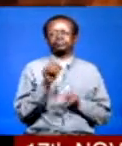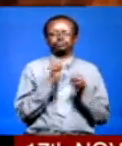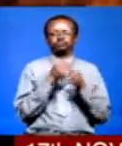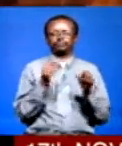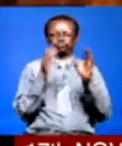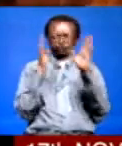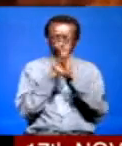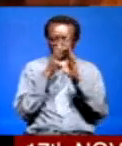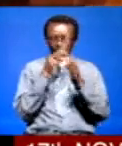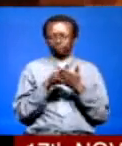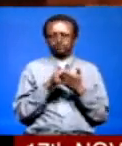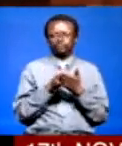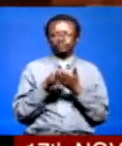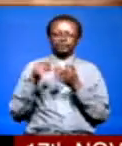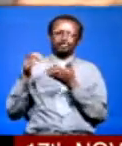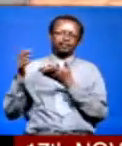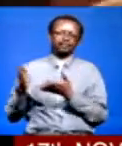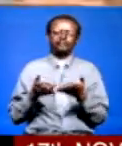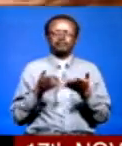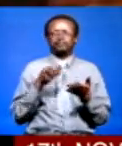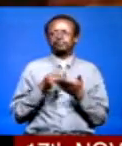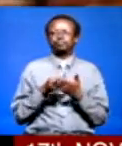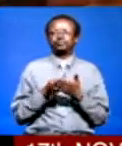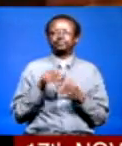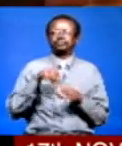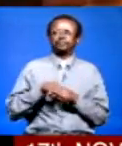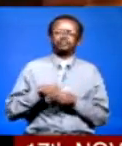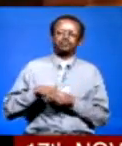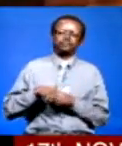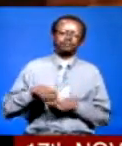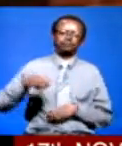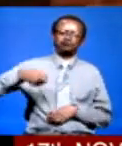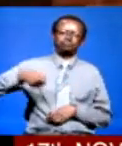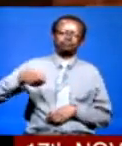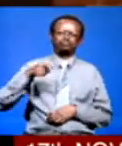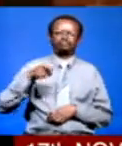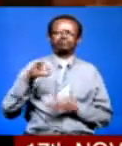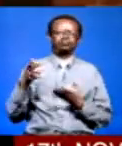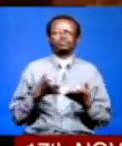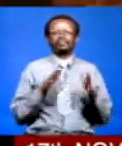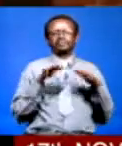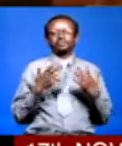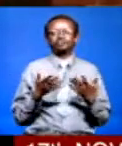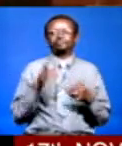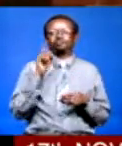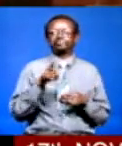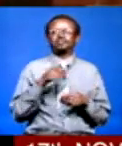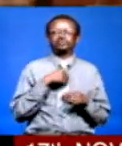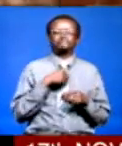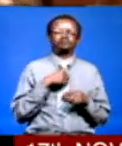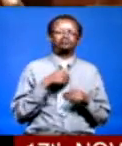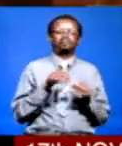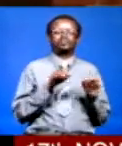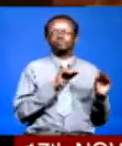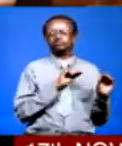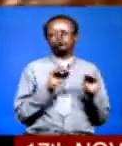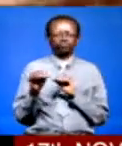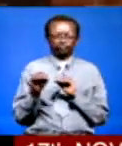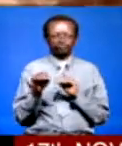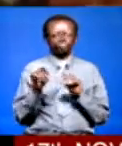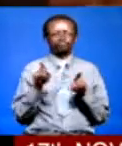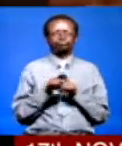in a bag. You cannot carry 200 million shillings in a bag. It doesn't work that way. There has to be a transfer process. There have to be transactions. It's very